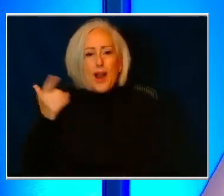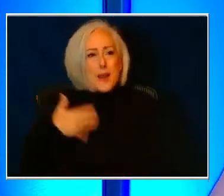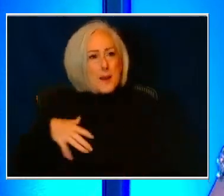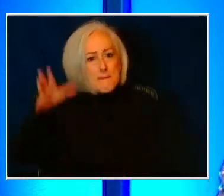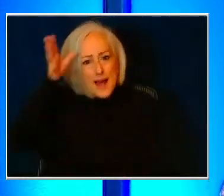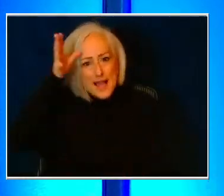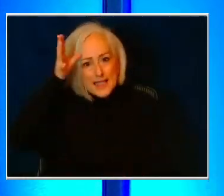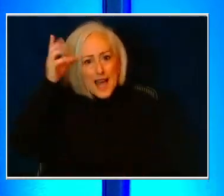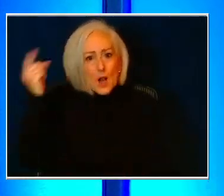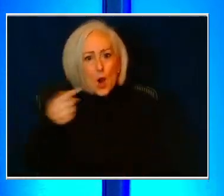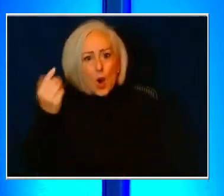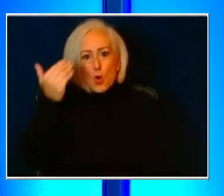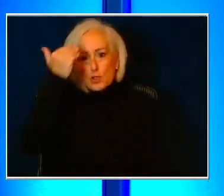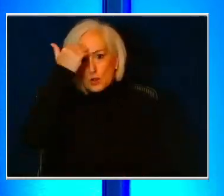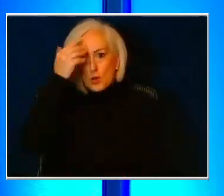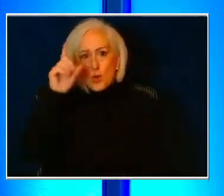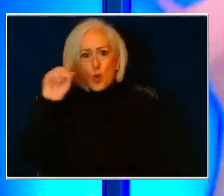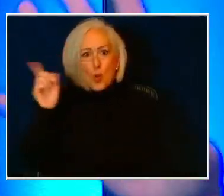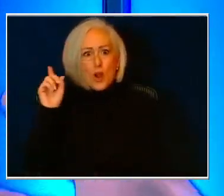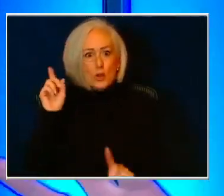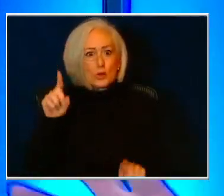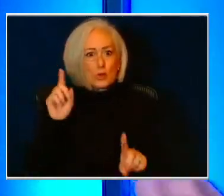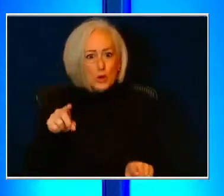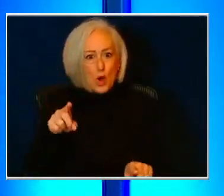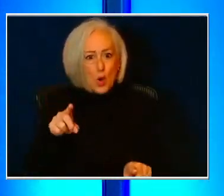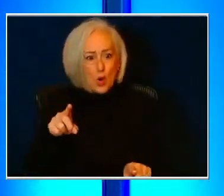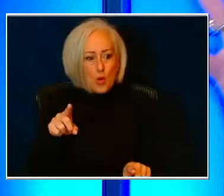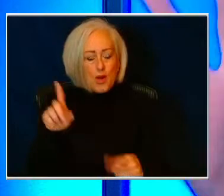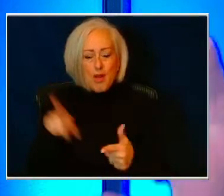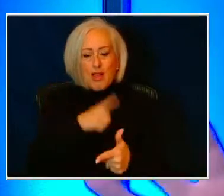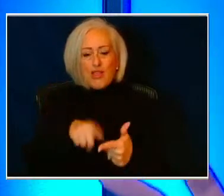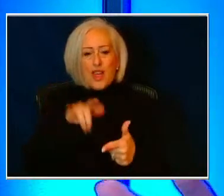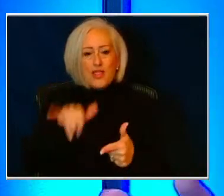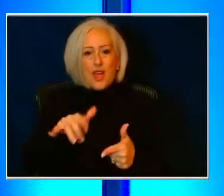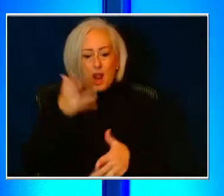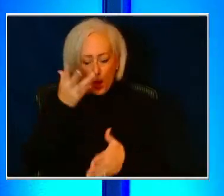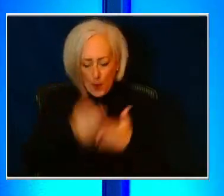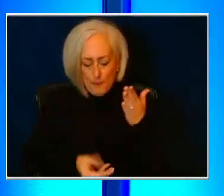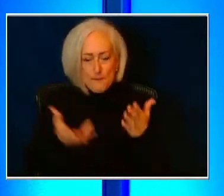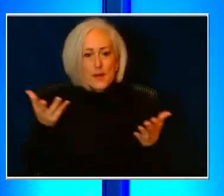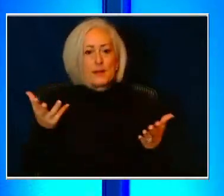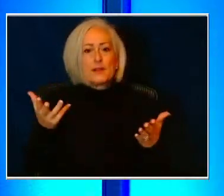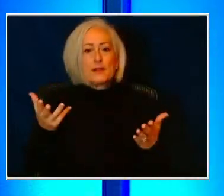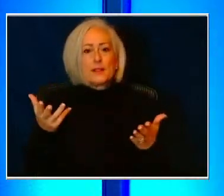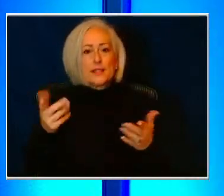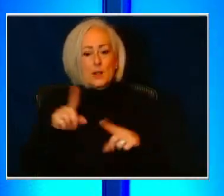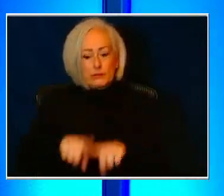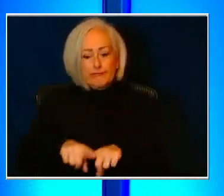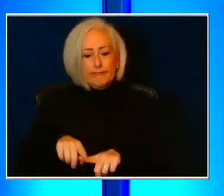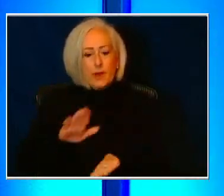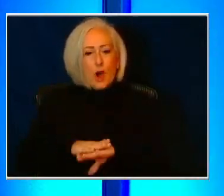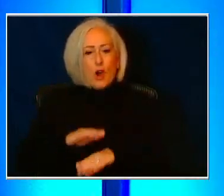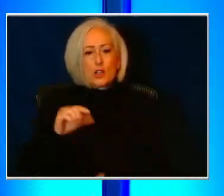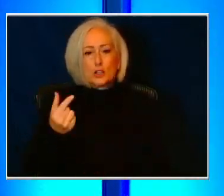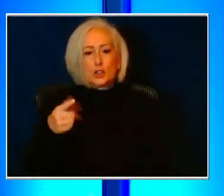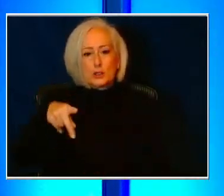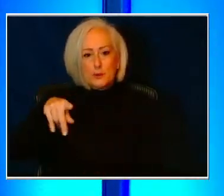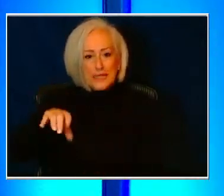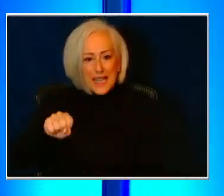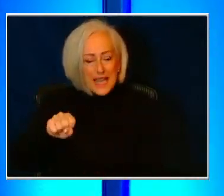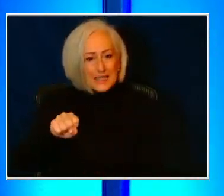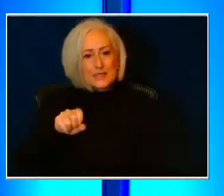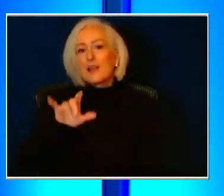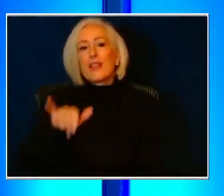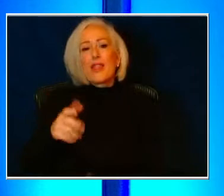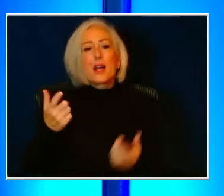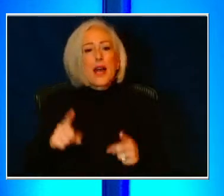knew exactly where to go, and that went away. And suddenly he was just relying on GPS. I'd say that went on for, a couple of years,